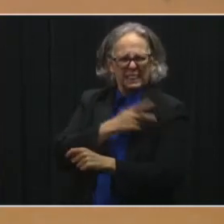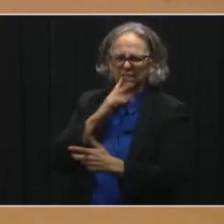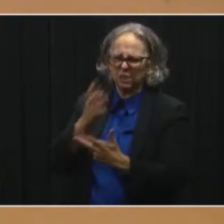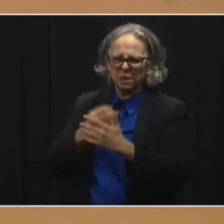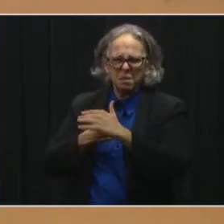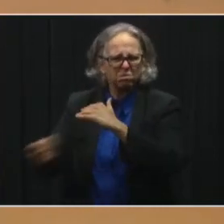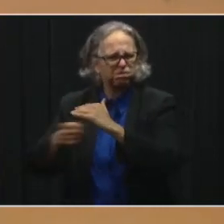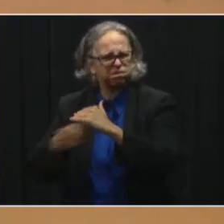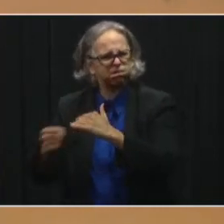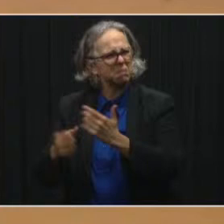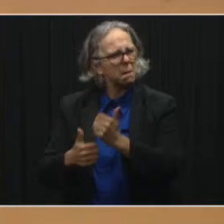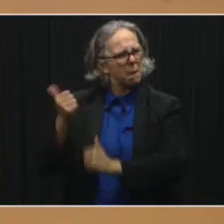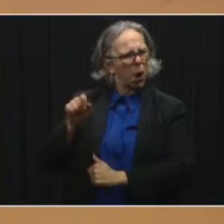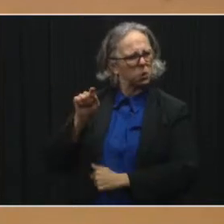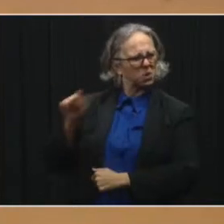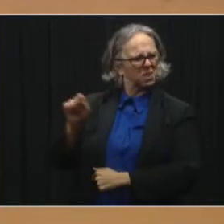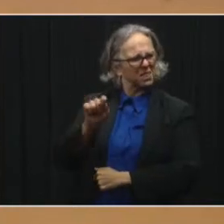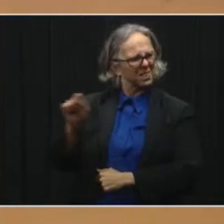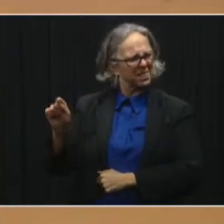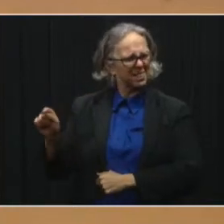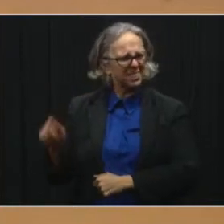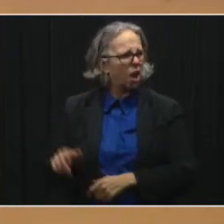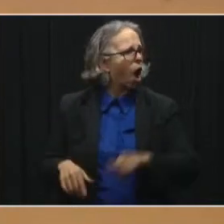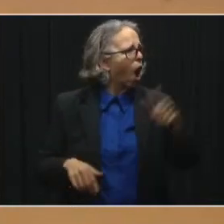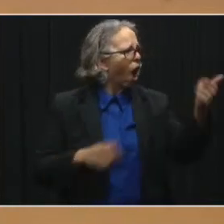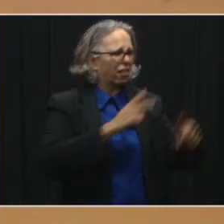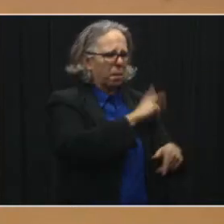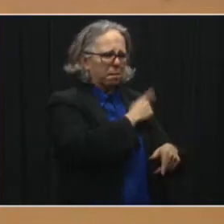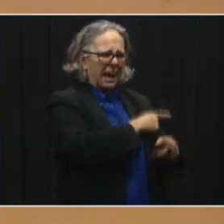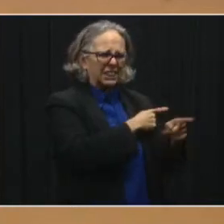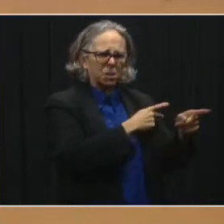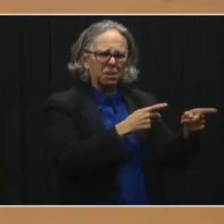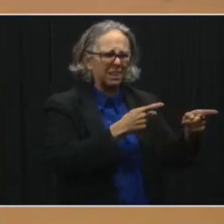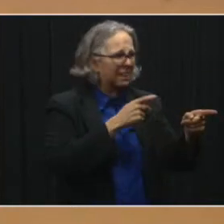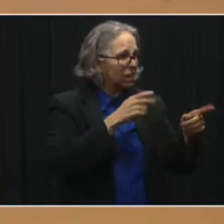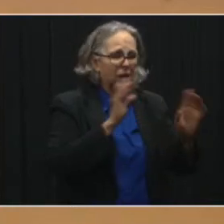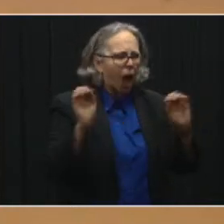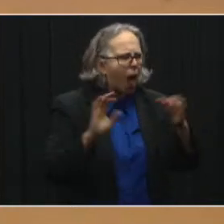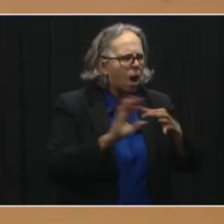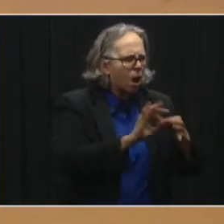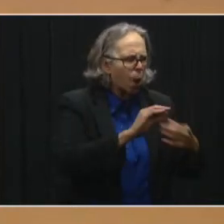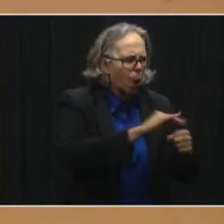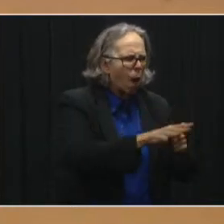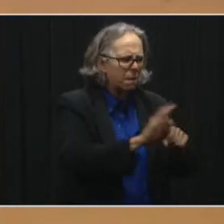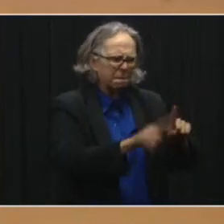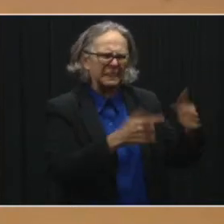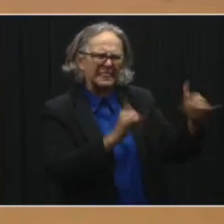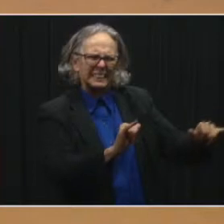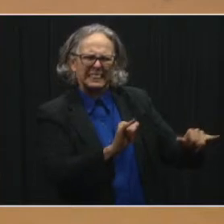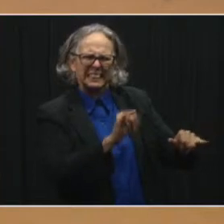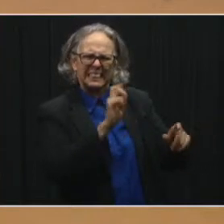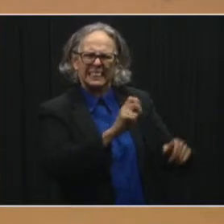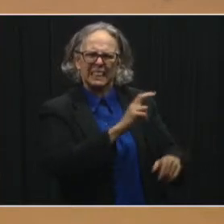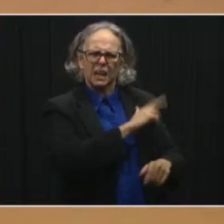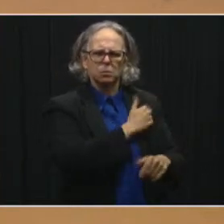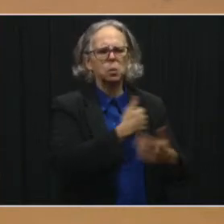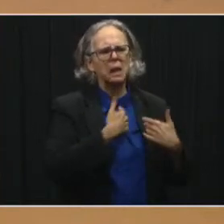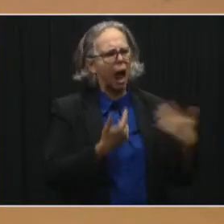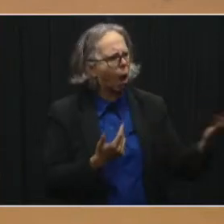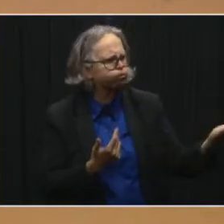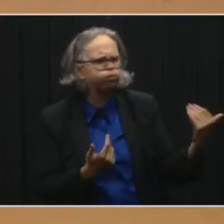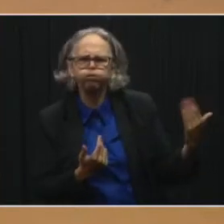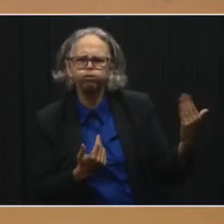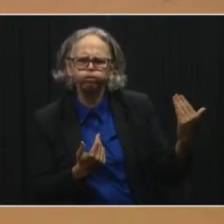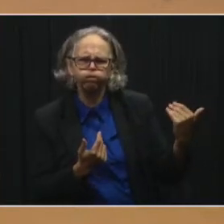the non-COVID patients that we could potentially get out of the hospital in 2 or 3 days, now it's 2 or 3 weeks. And when you're getting